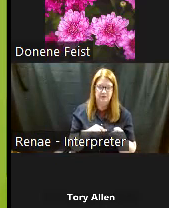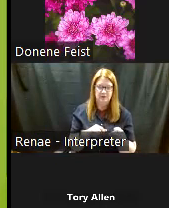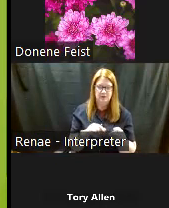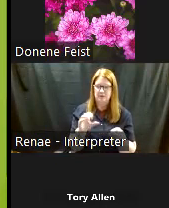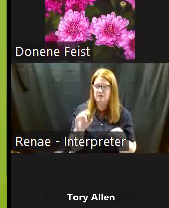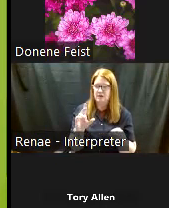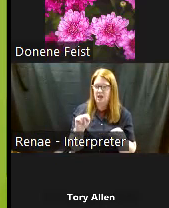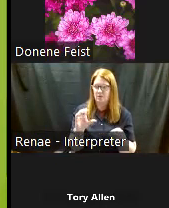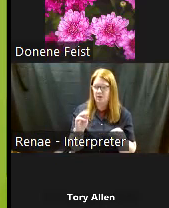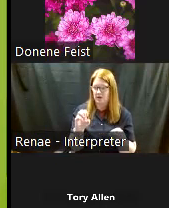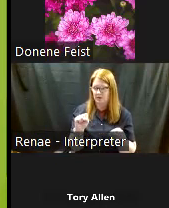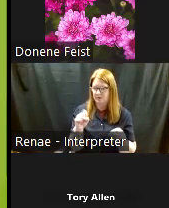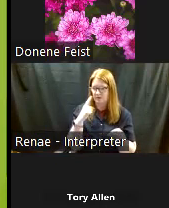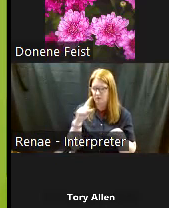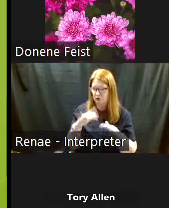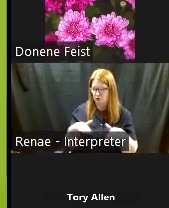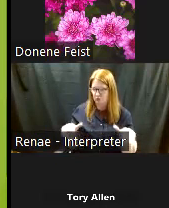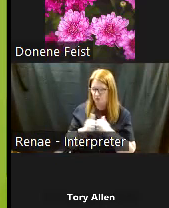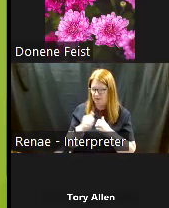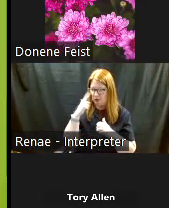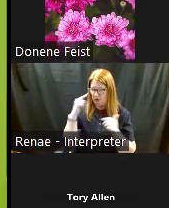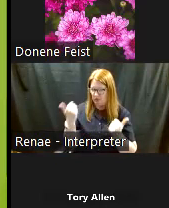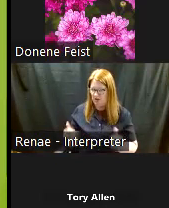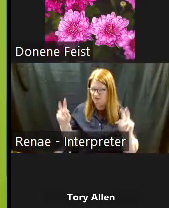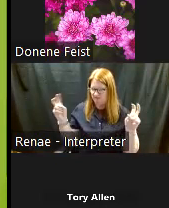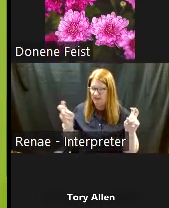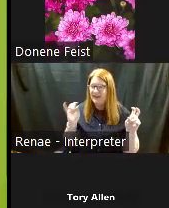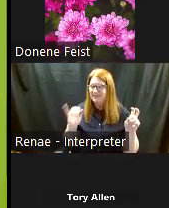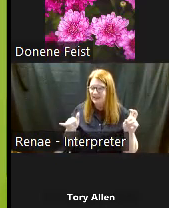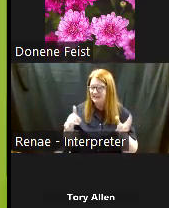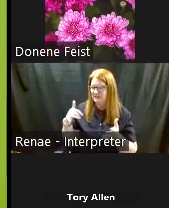the Outcomes for Children with Hearing Loss. They've got a whole webpage